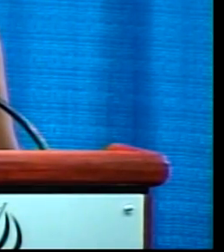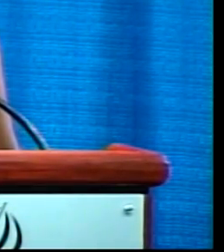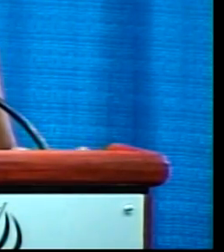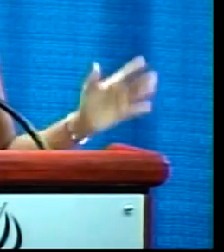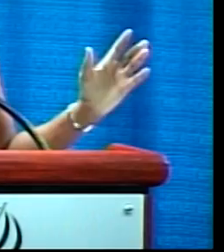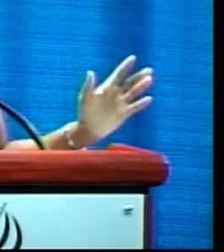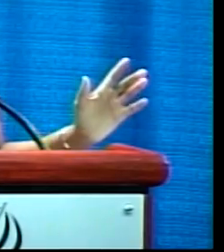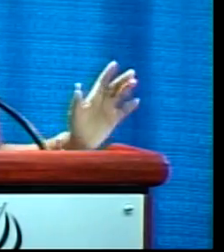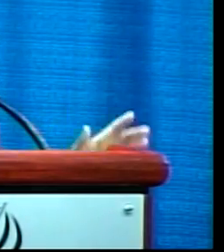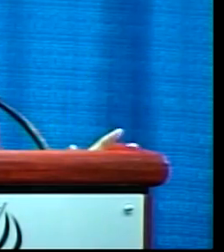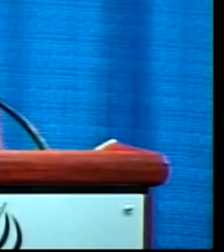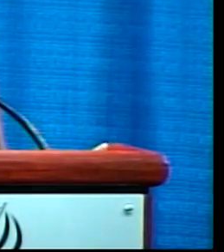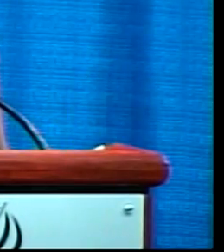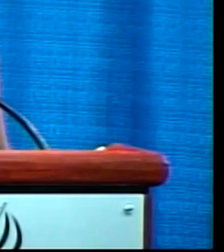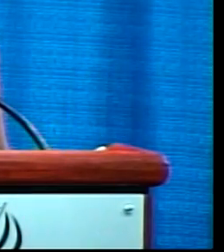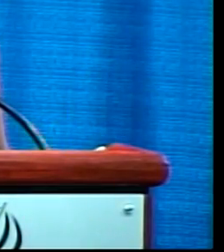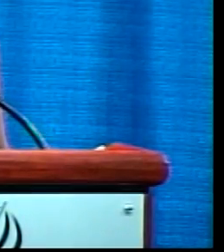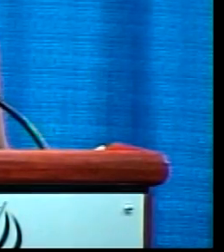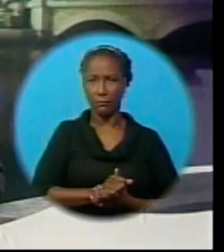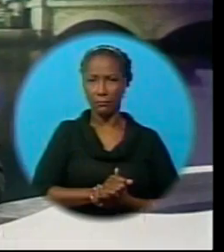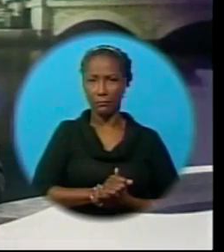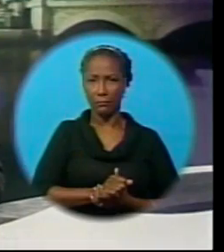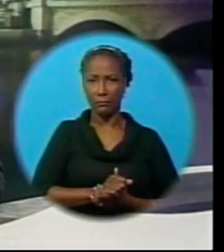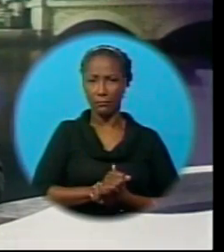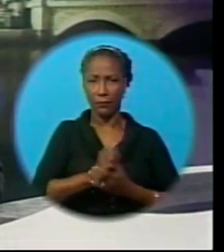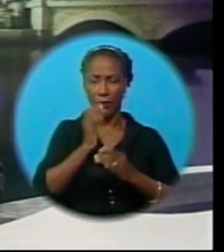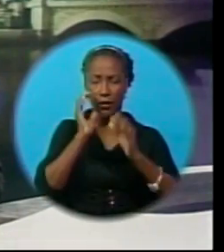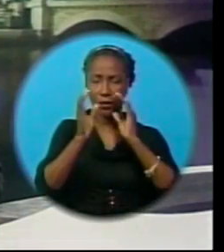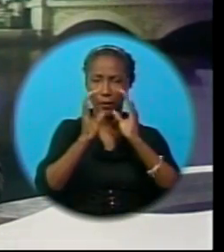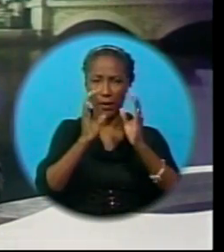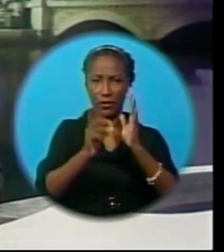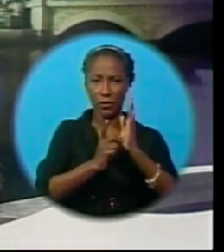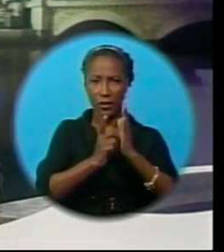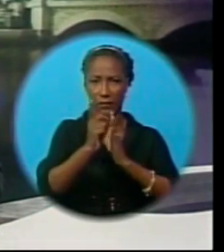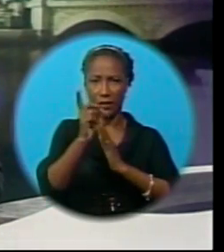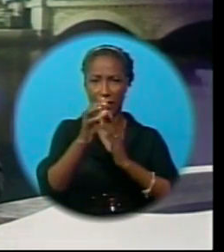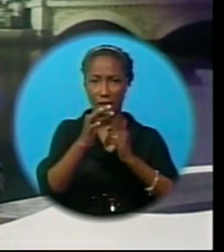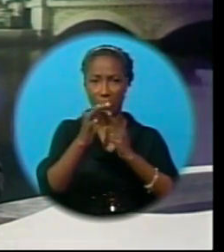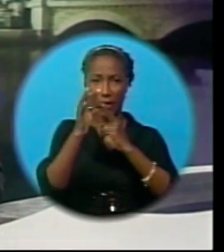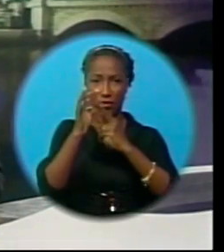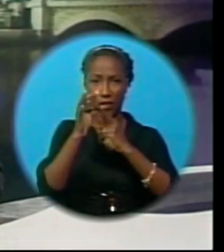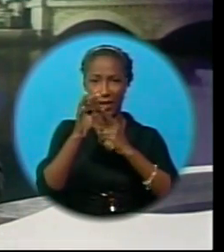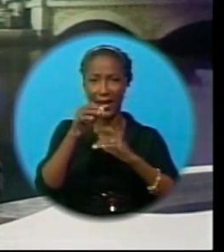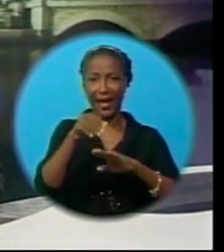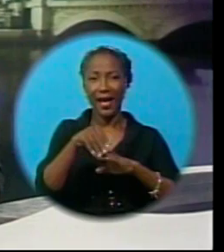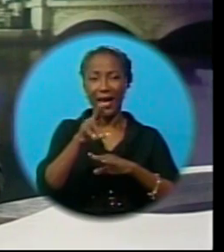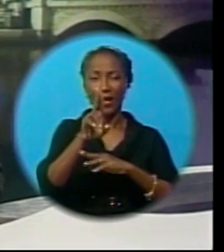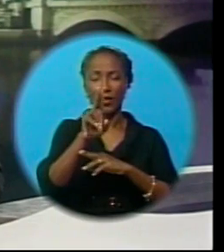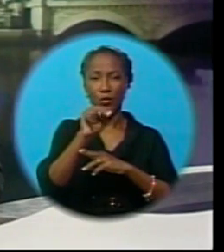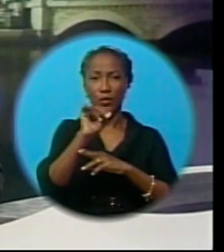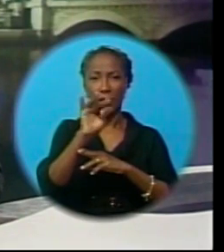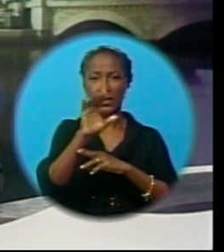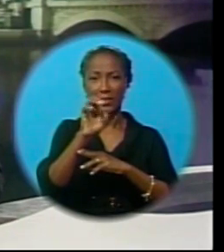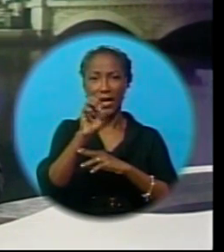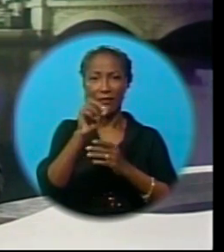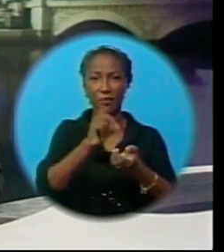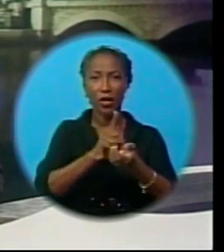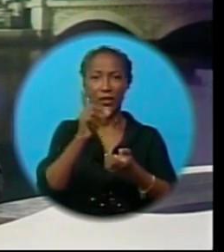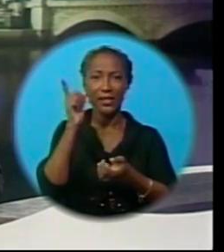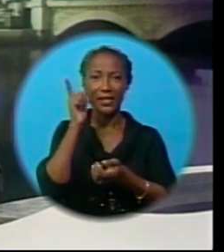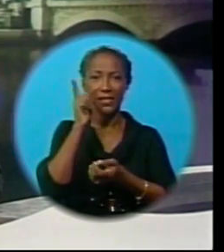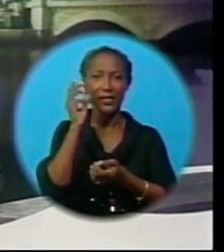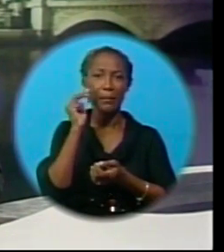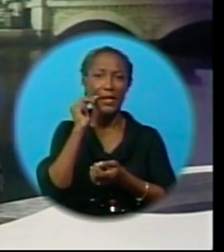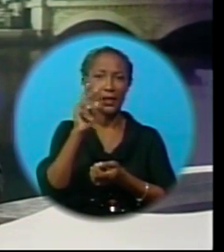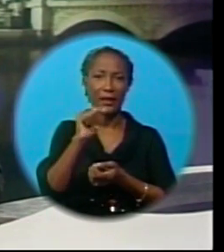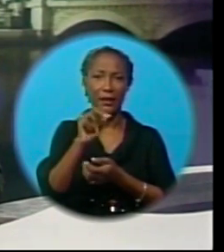can lead to sexual abuse of a child. And Communication for Development Specialist at UNICEF, Dr. Lisa McLean-Trotman, is